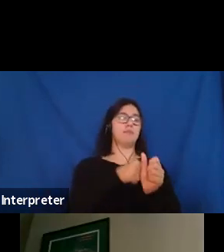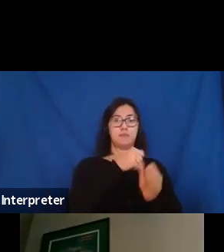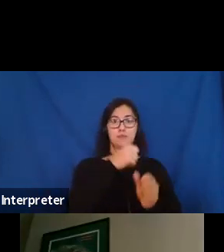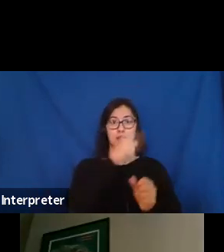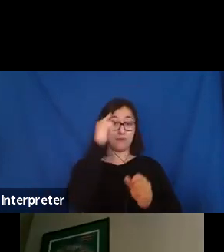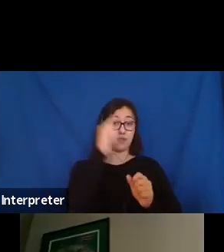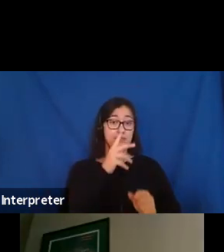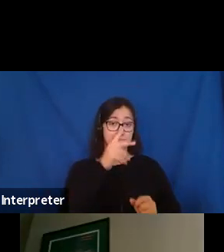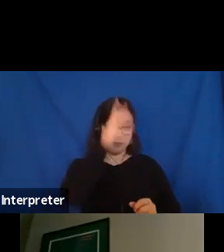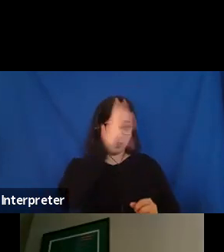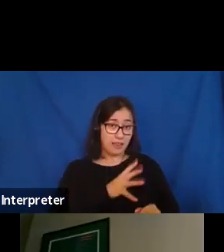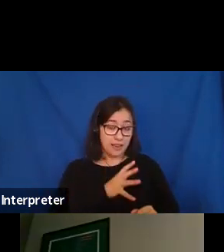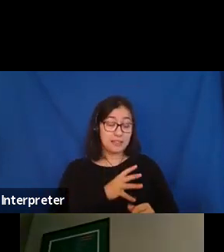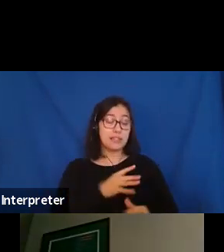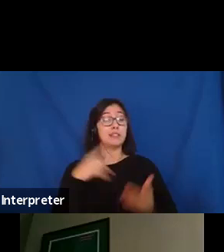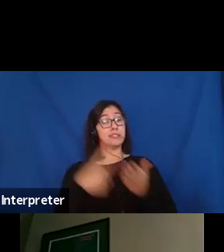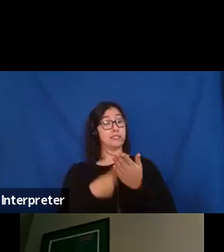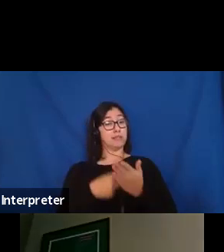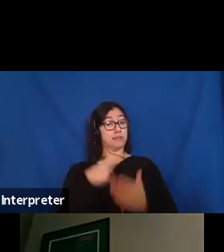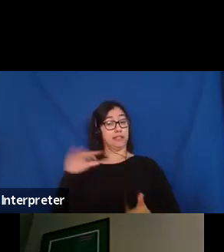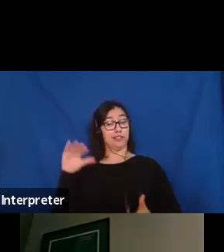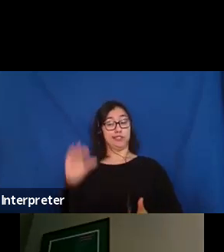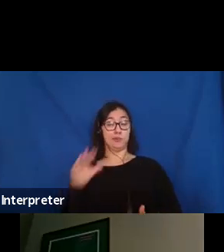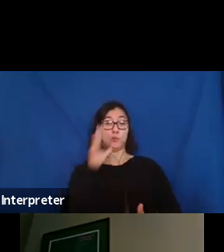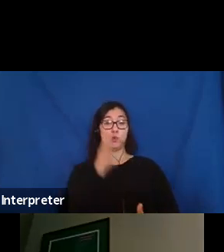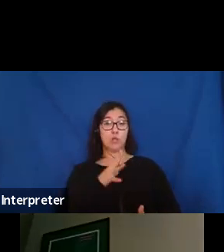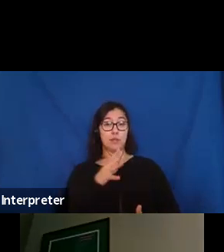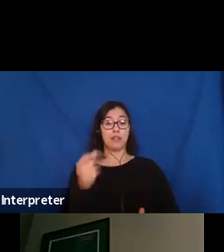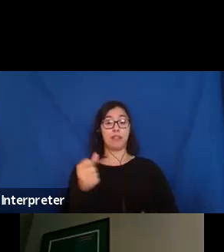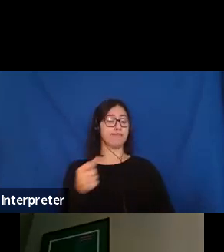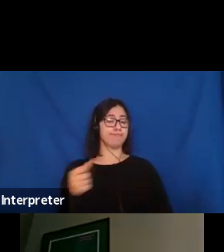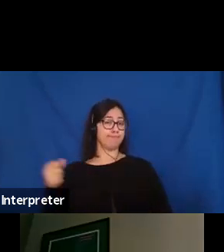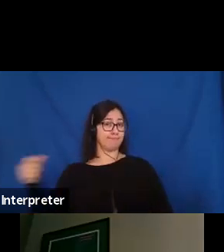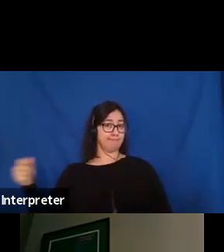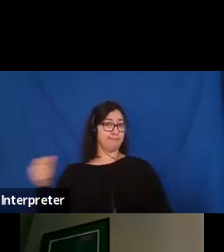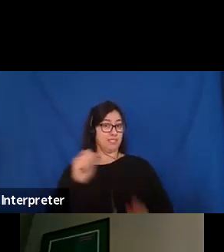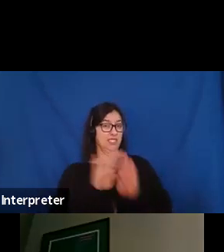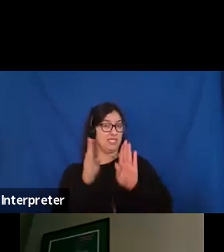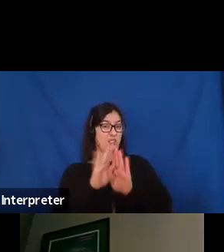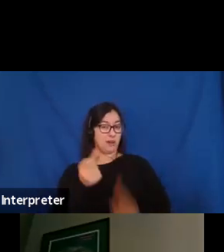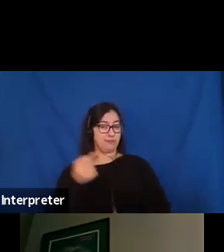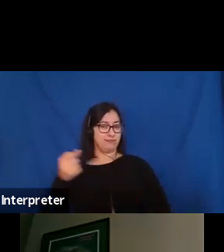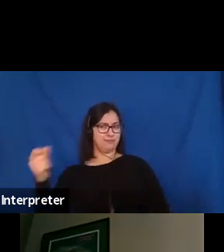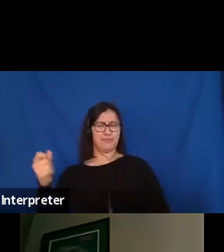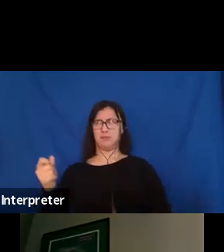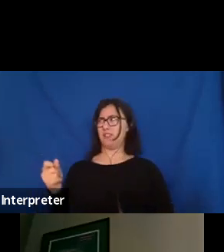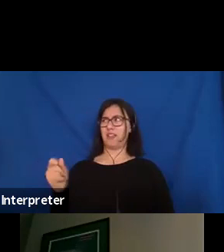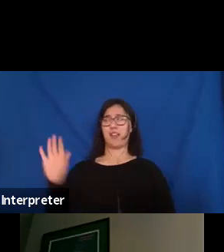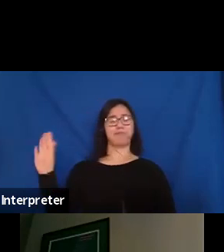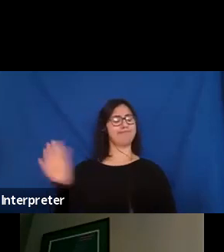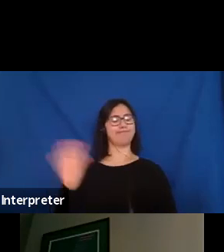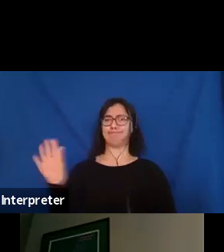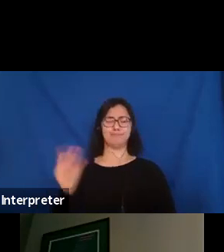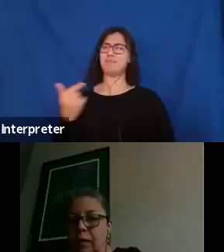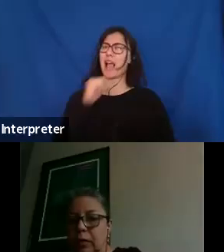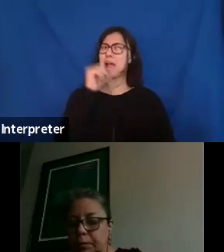woman, sometimes when I walk into a room and somebody like holds the door open for me, I'm like, I don't want them to think I'm like a feather. So I'll do things like